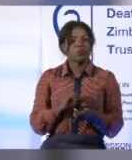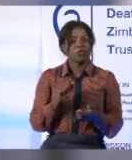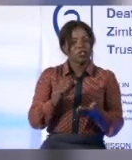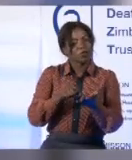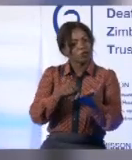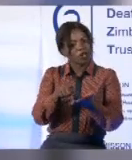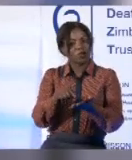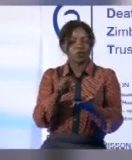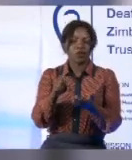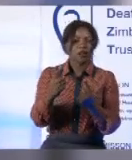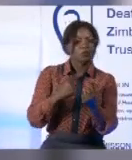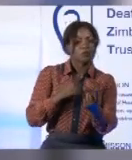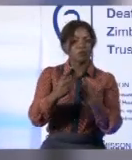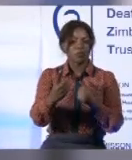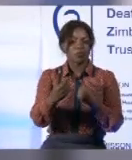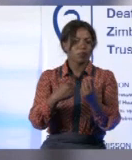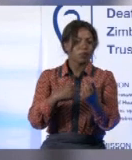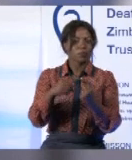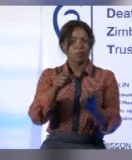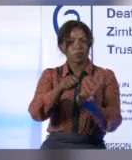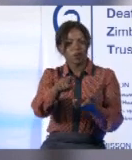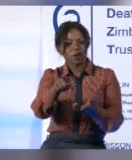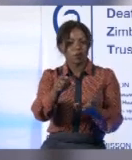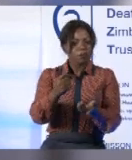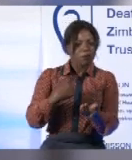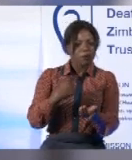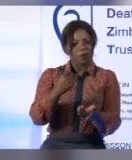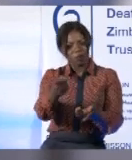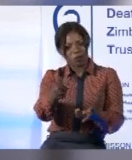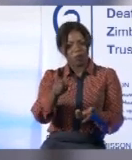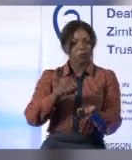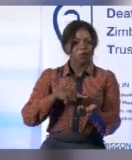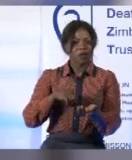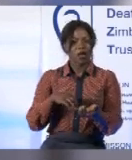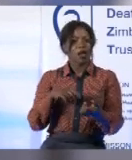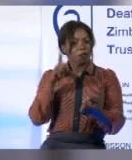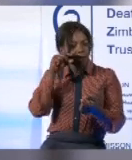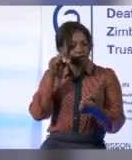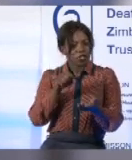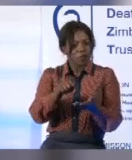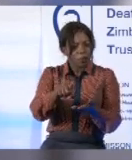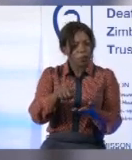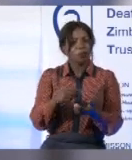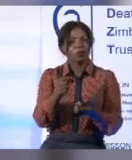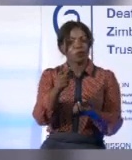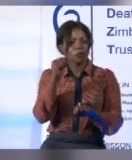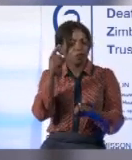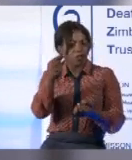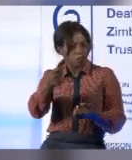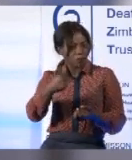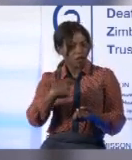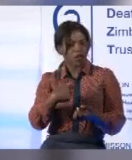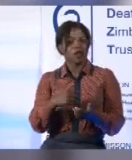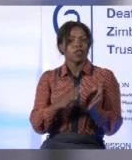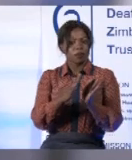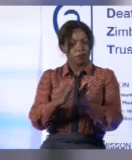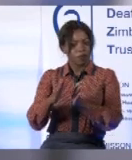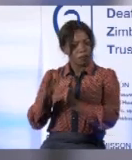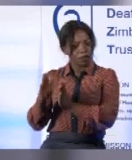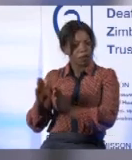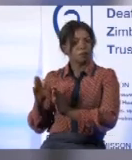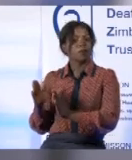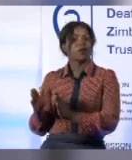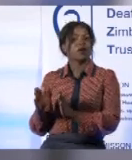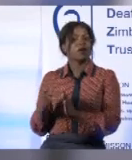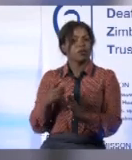answer back, we get to know each other, we exchange pictures, then we plan, then you can see if